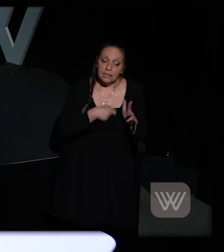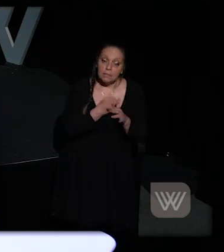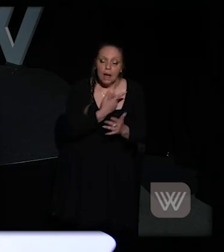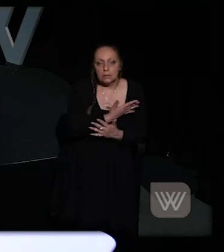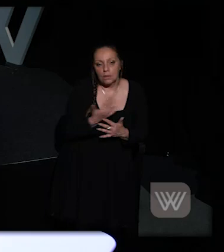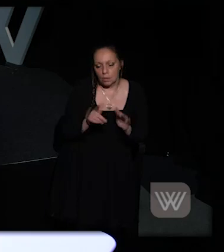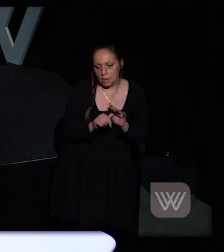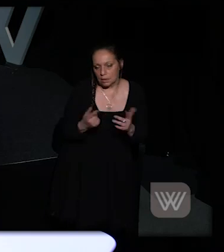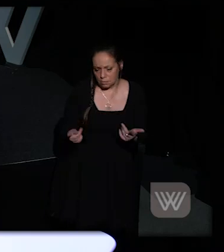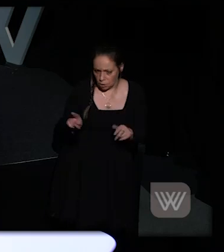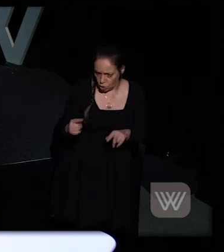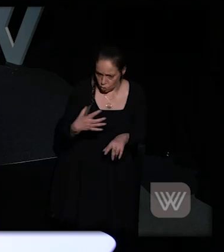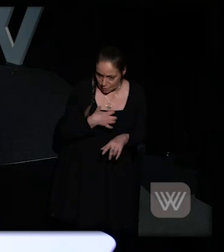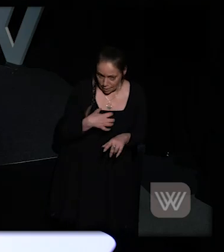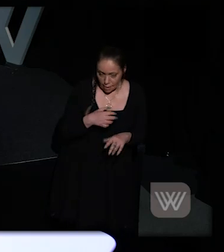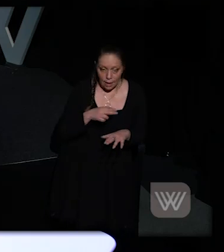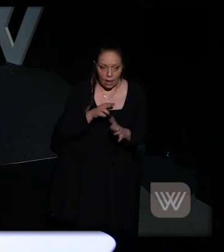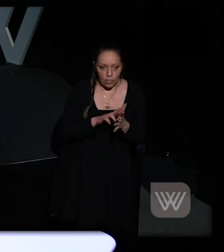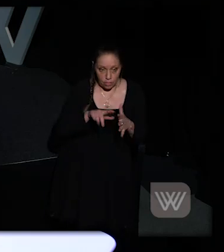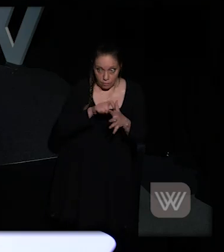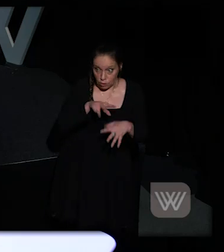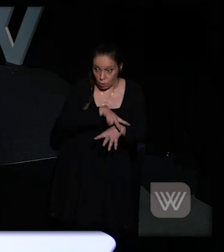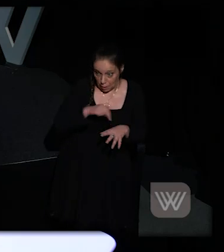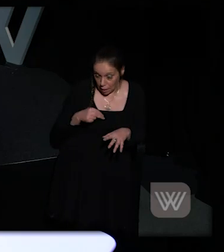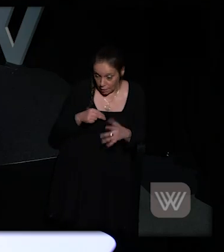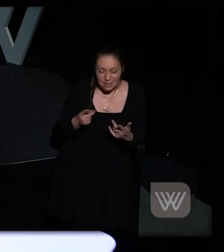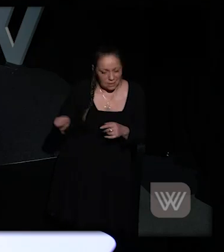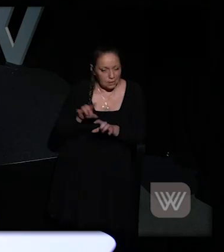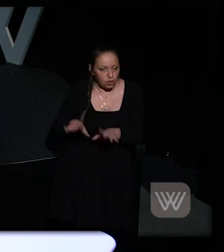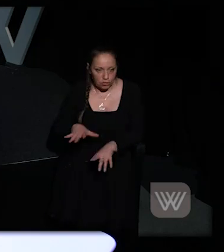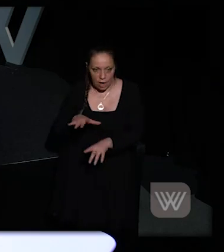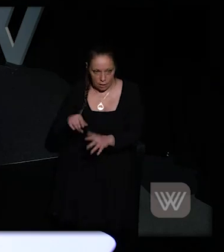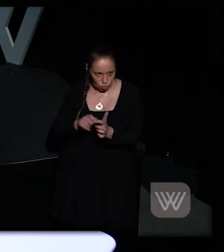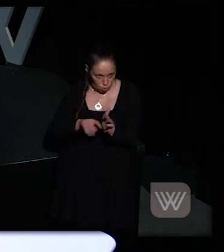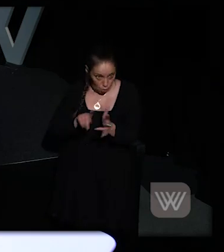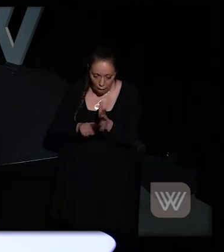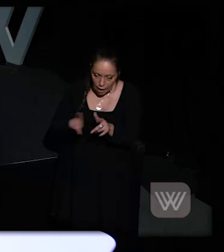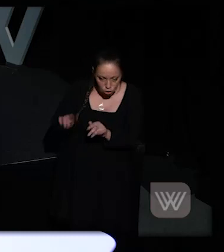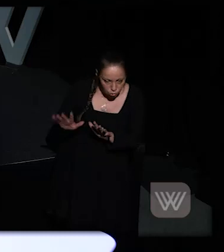times, aren't you scared that the federal police, he's Australian, aren't you scared that the federal police are going to come? And he,